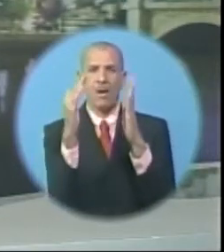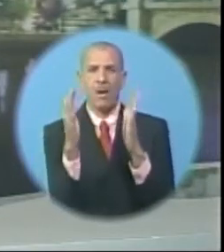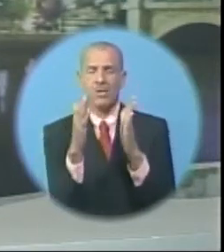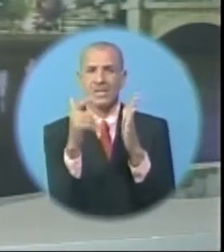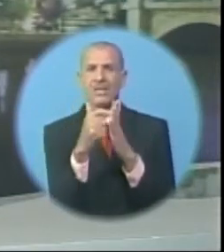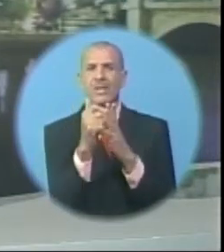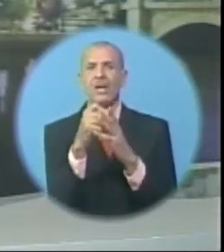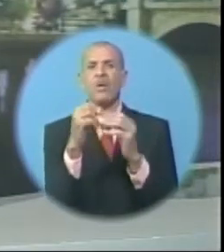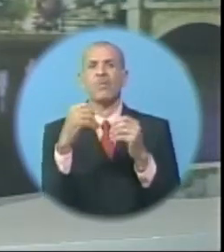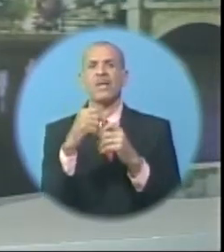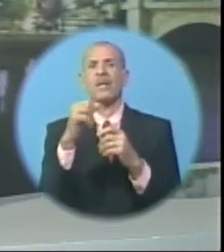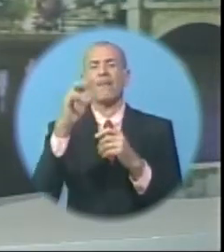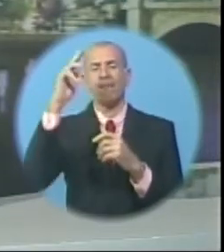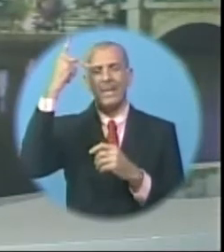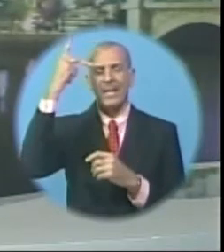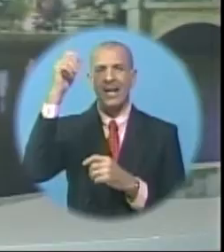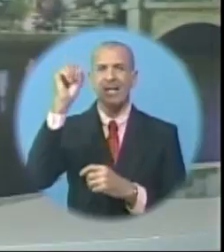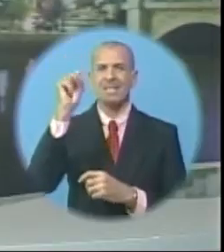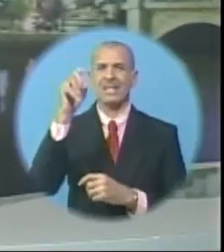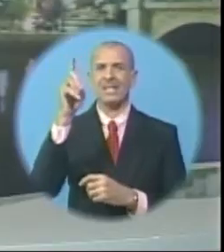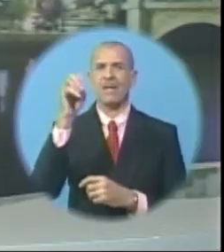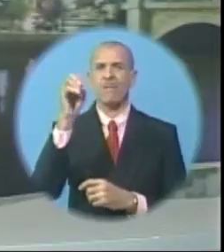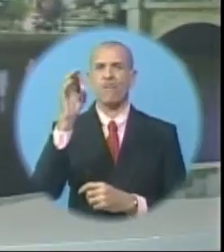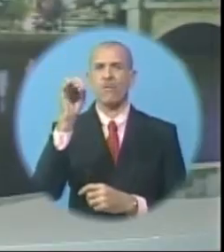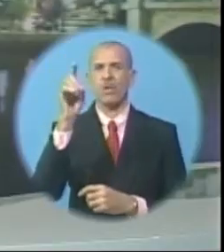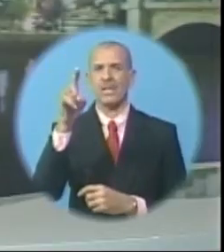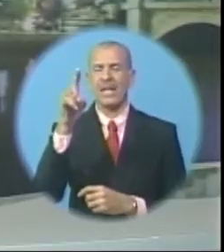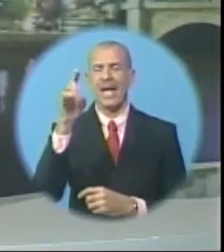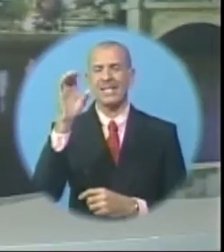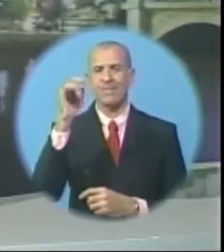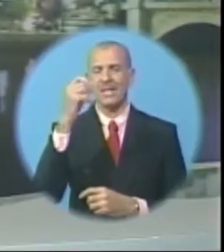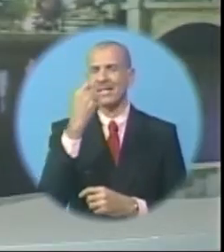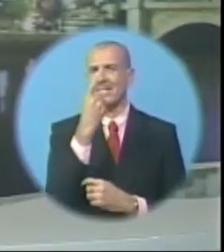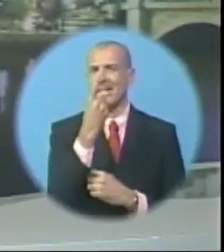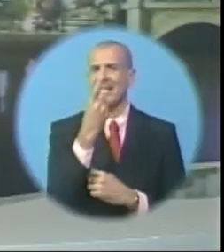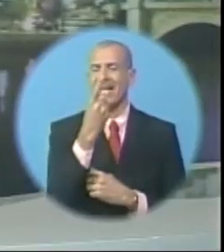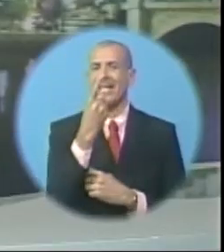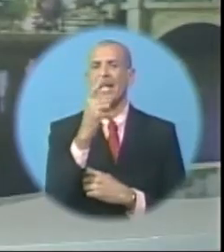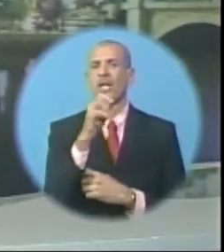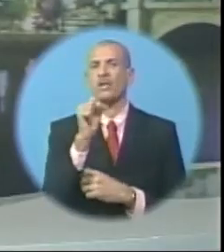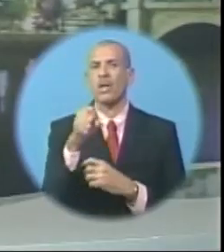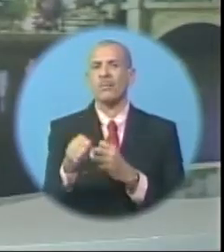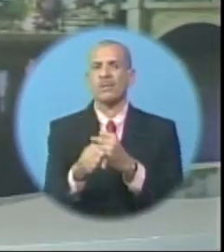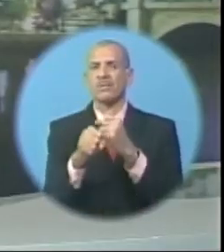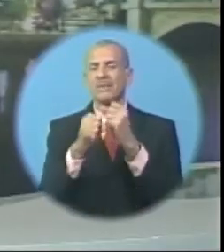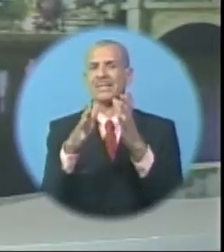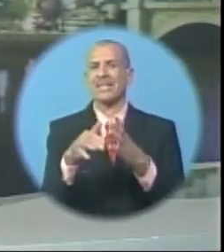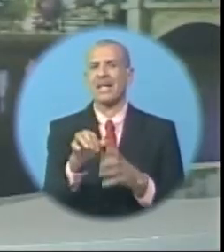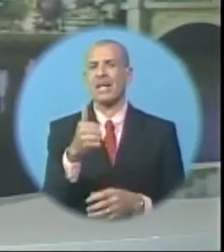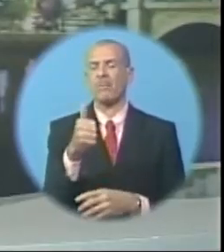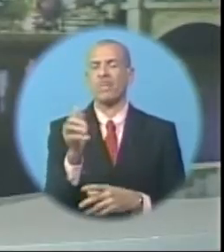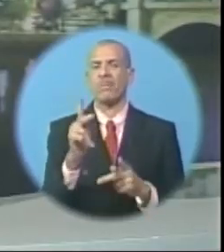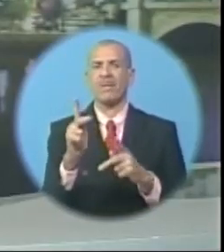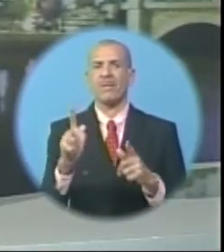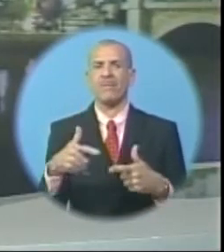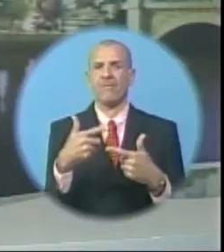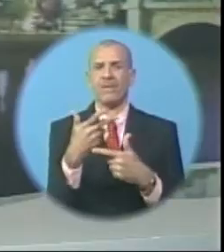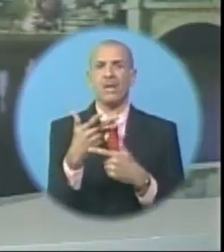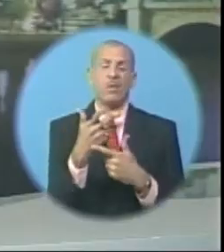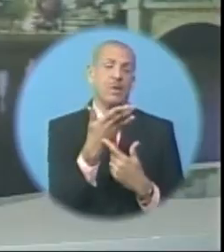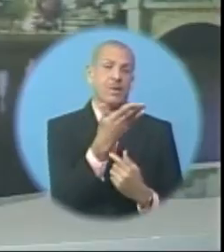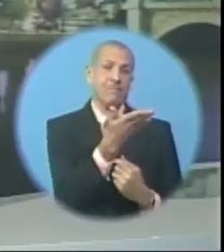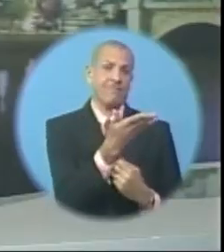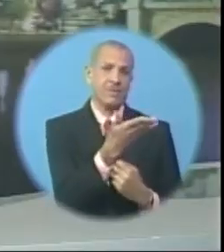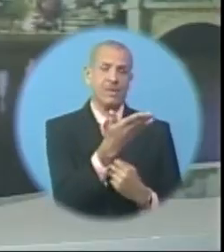Pierre Sandiford, that is. CBC News understands that the shop assistant and some of the occupants of the house were there. However,